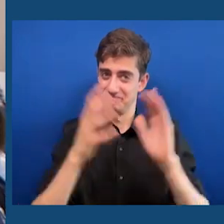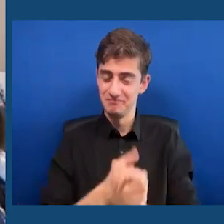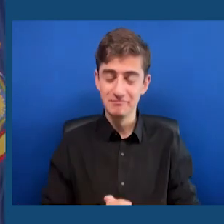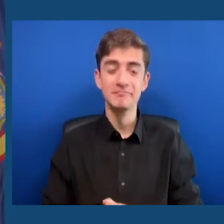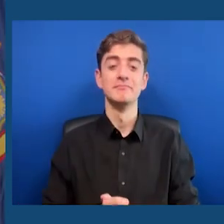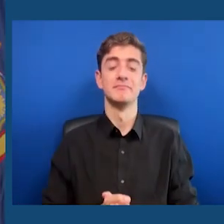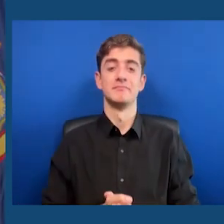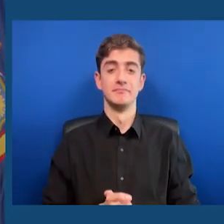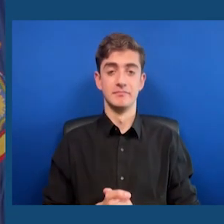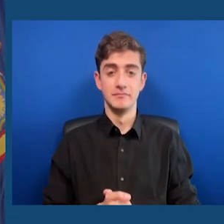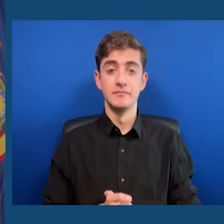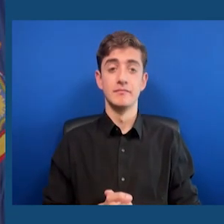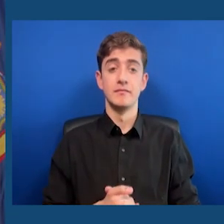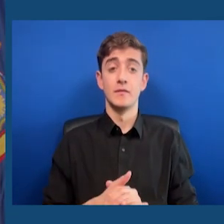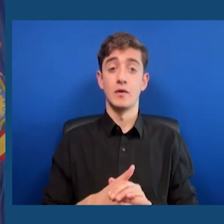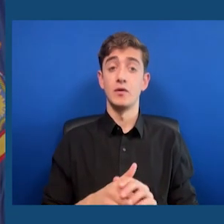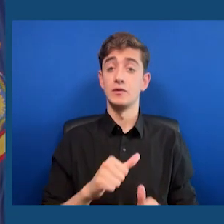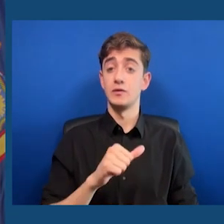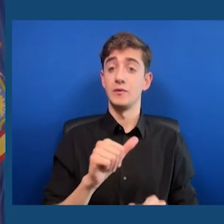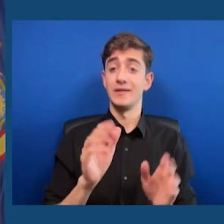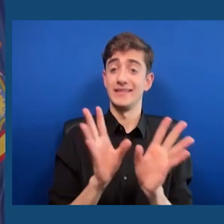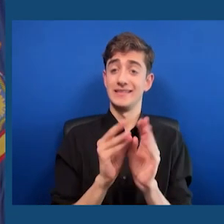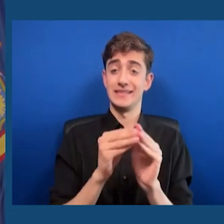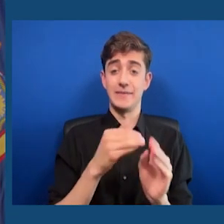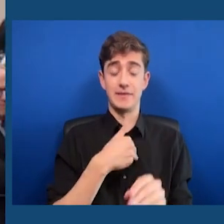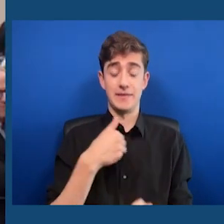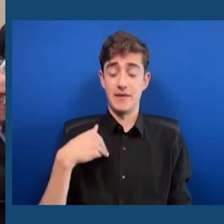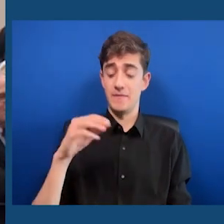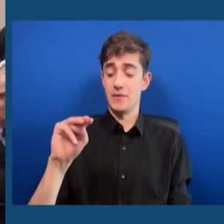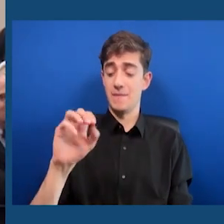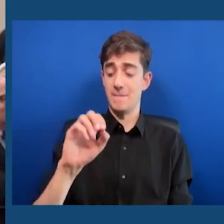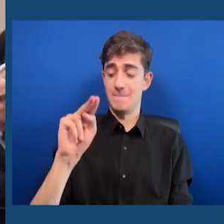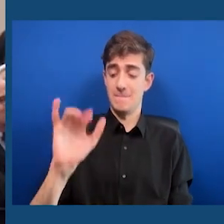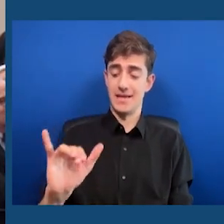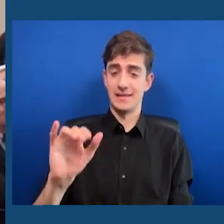And Assemblymember Manny De Los Santos, please stand up.